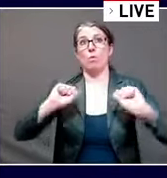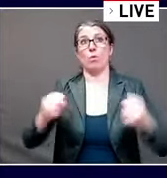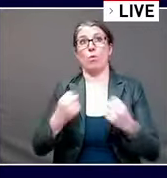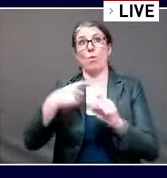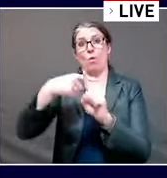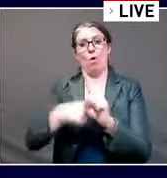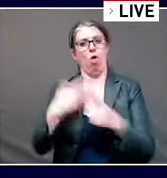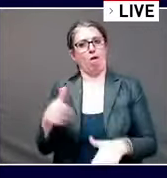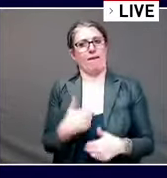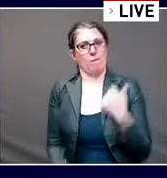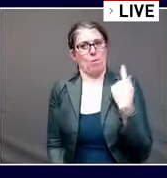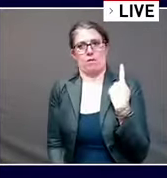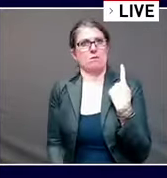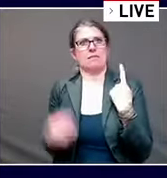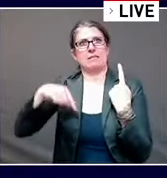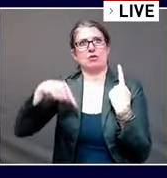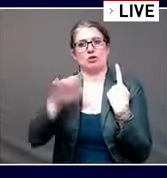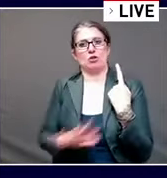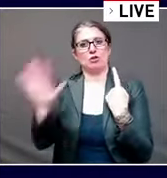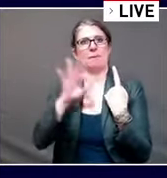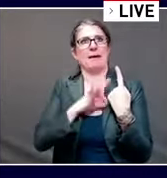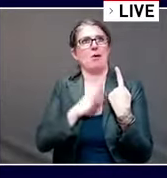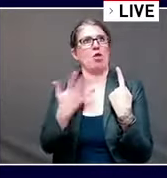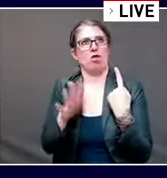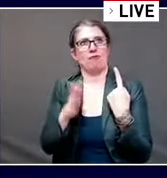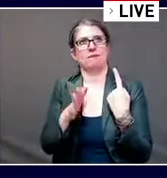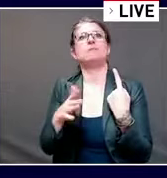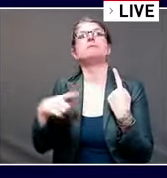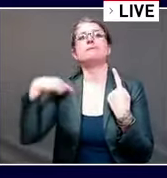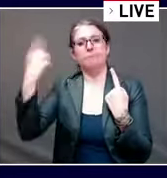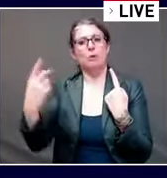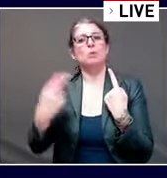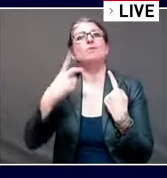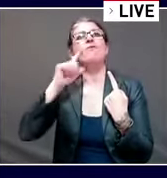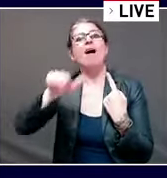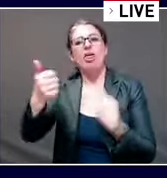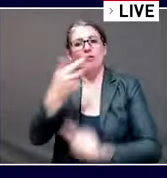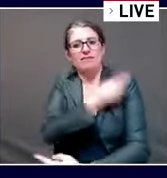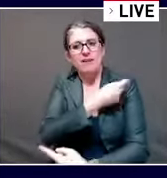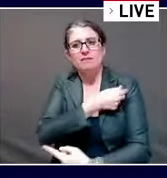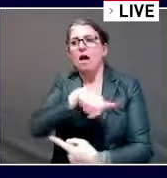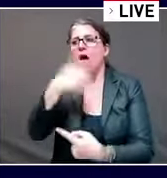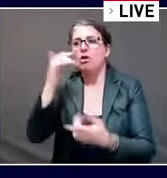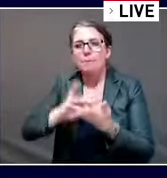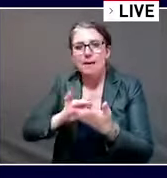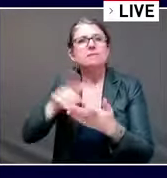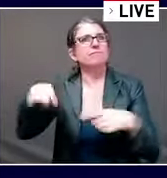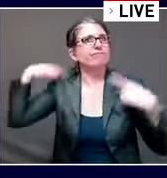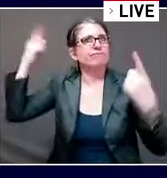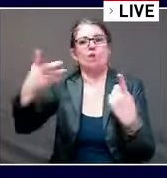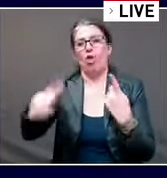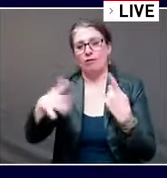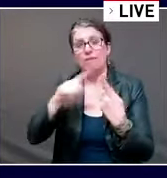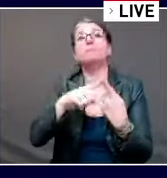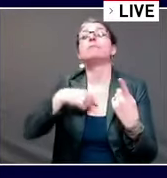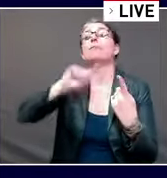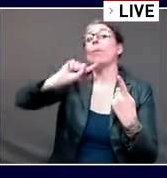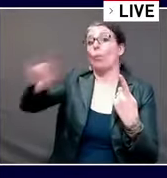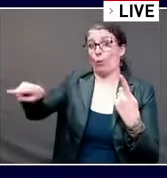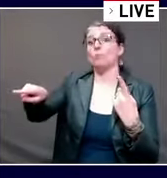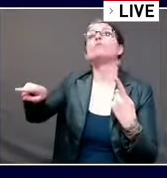use by that facility for other public health purposes. So we have ordered and received confirmation of an order for